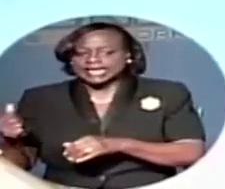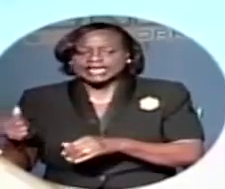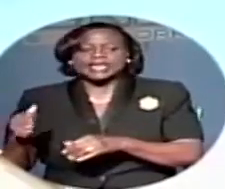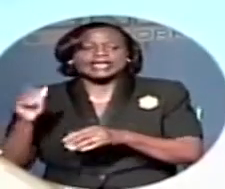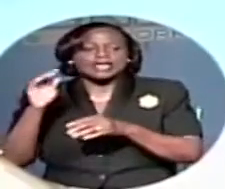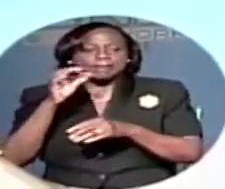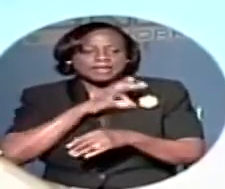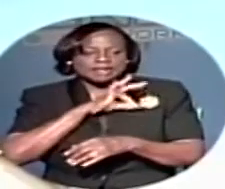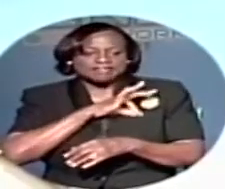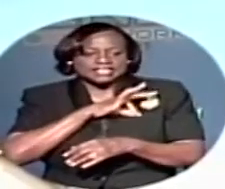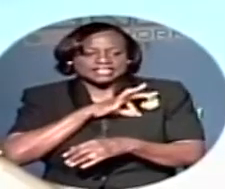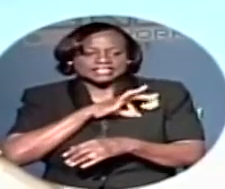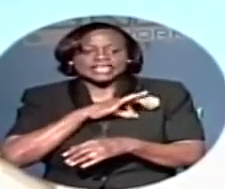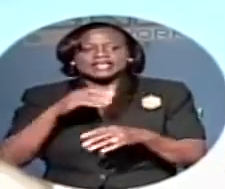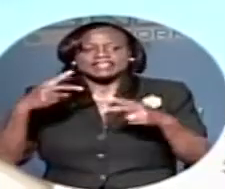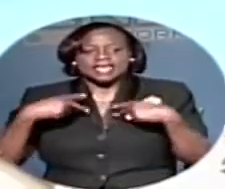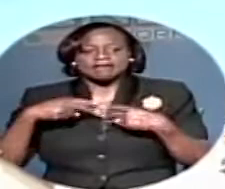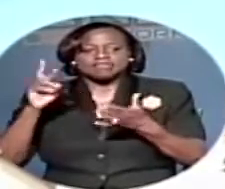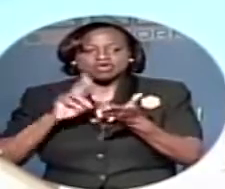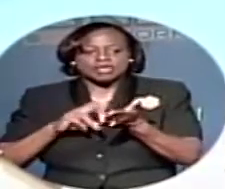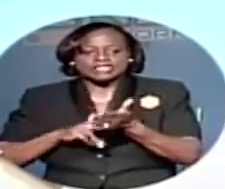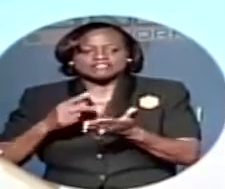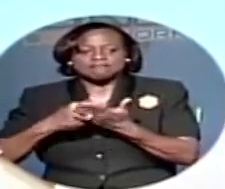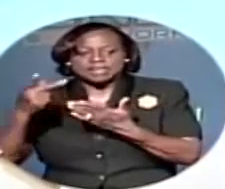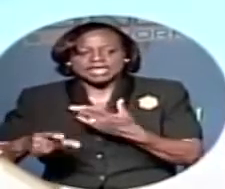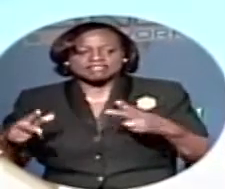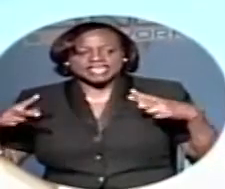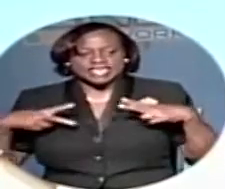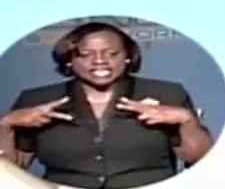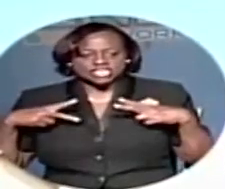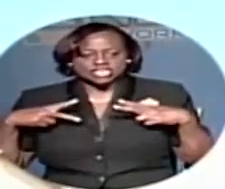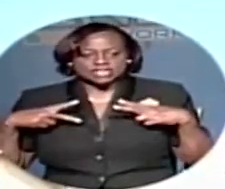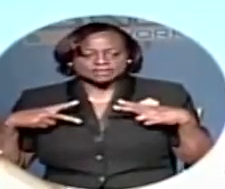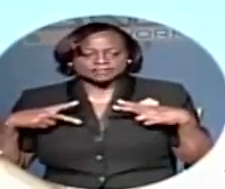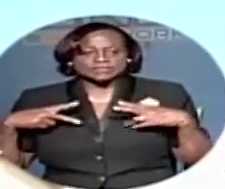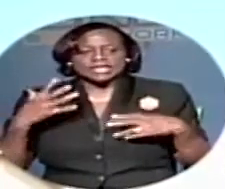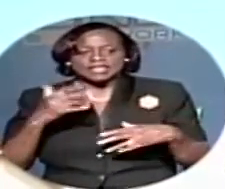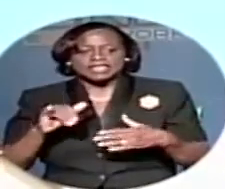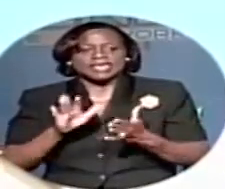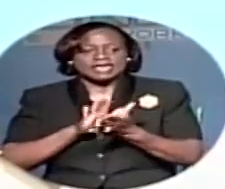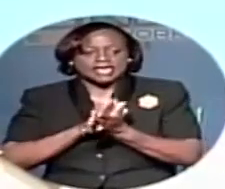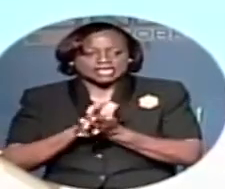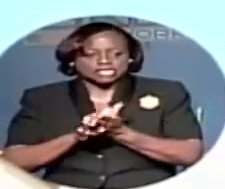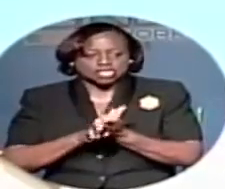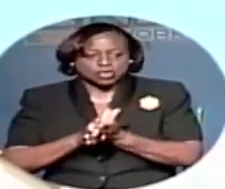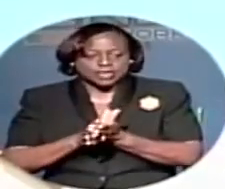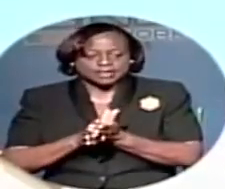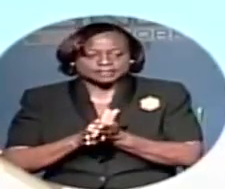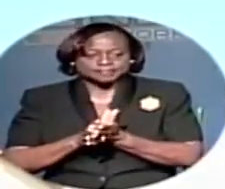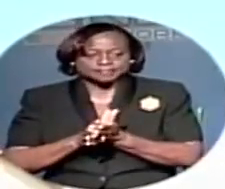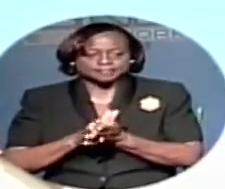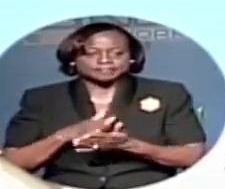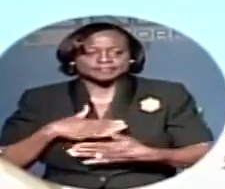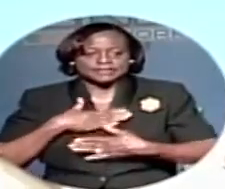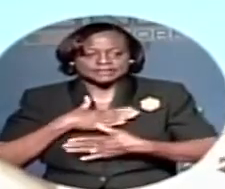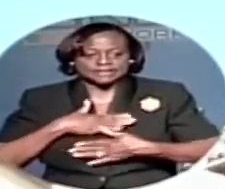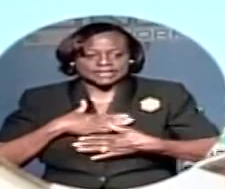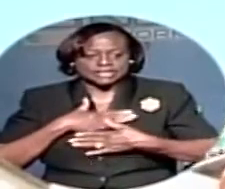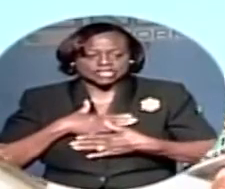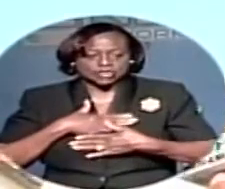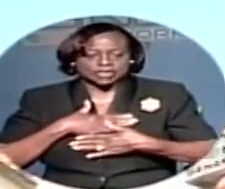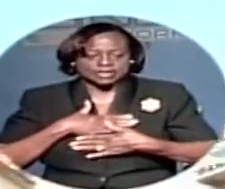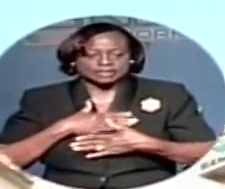of pay, the vacation that they presently enjoy. So those were the main contentious part of this